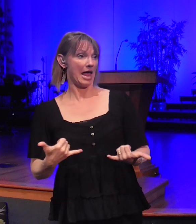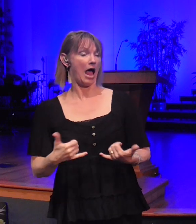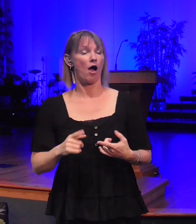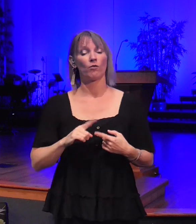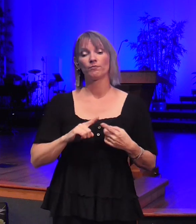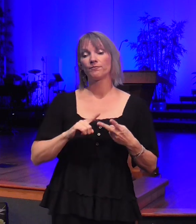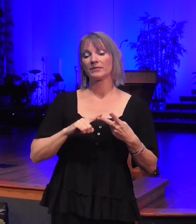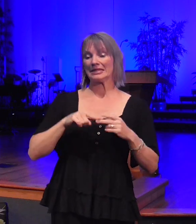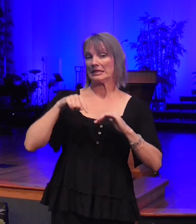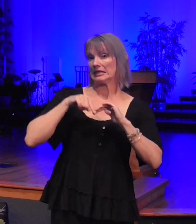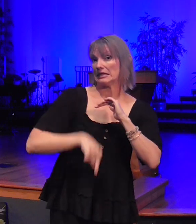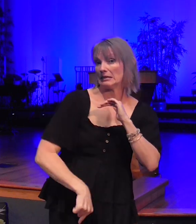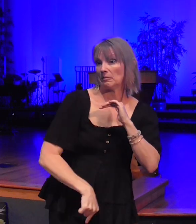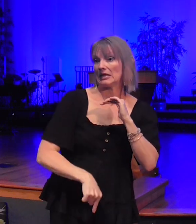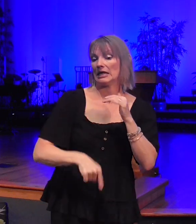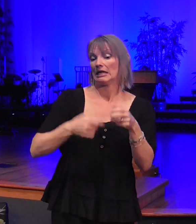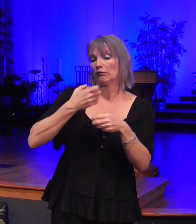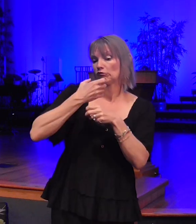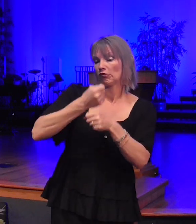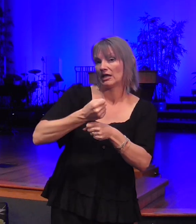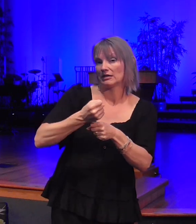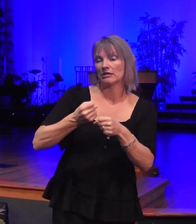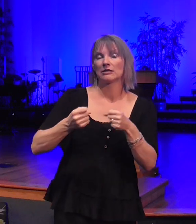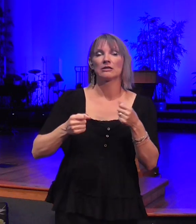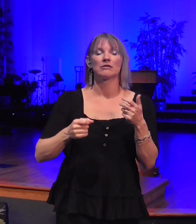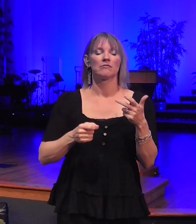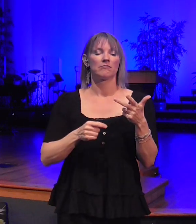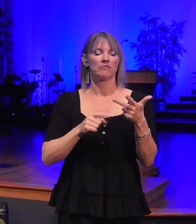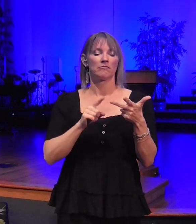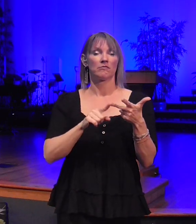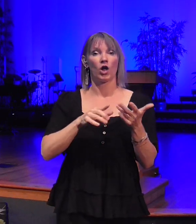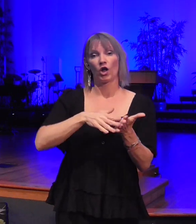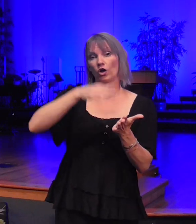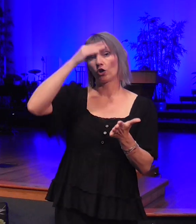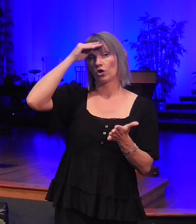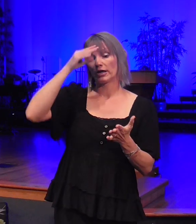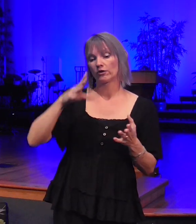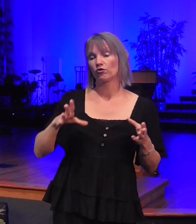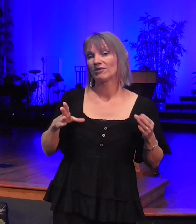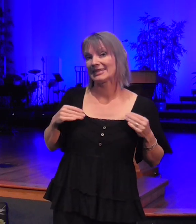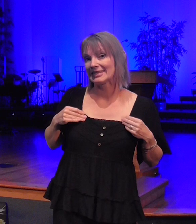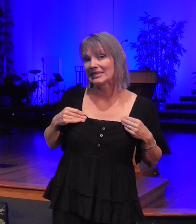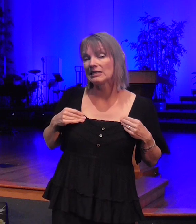deepening in trust, learning to receive,